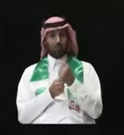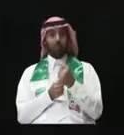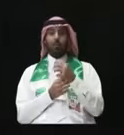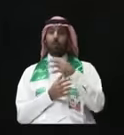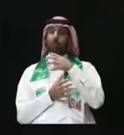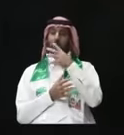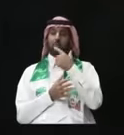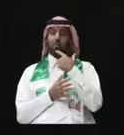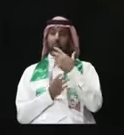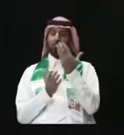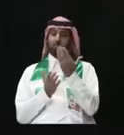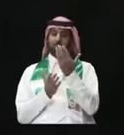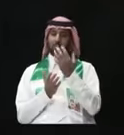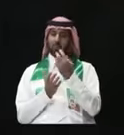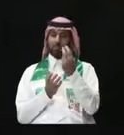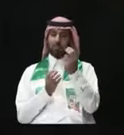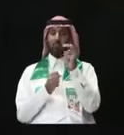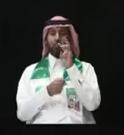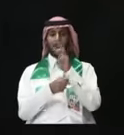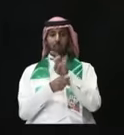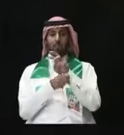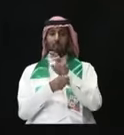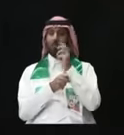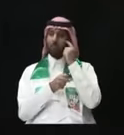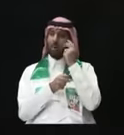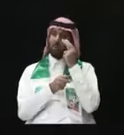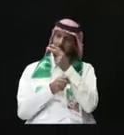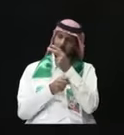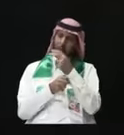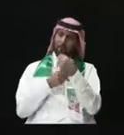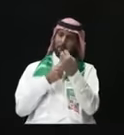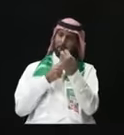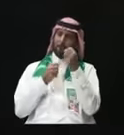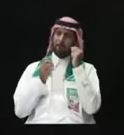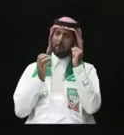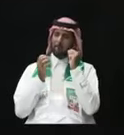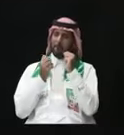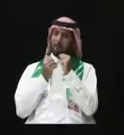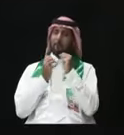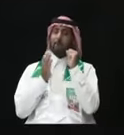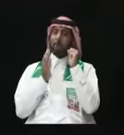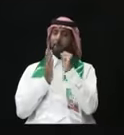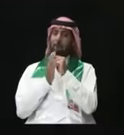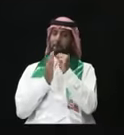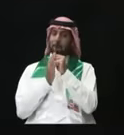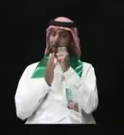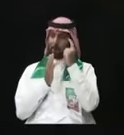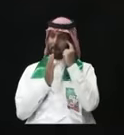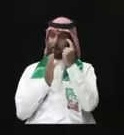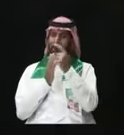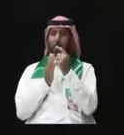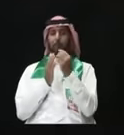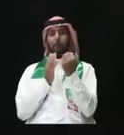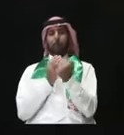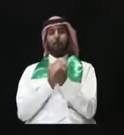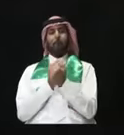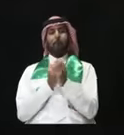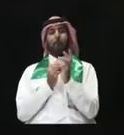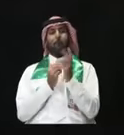when someone knocked the door. Long and short action.